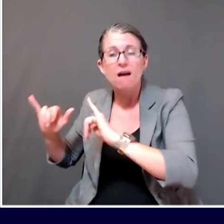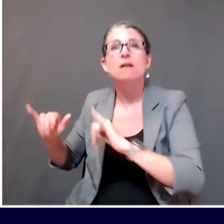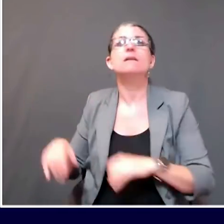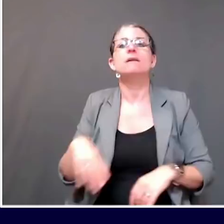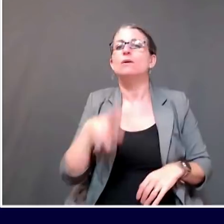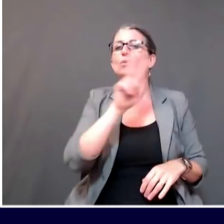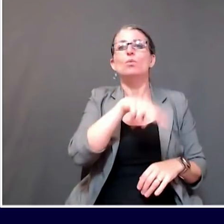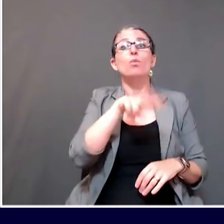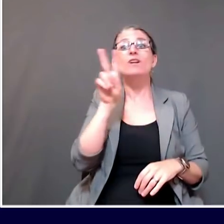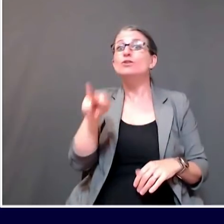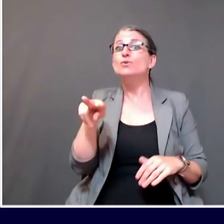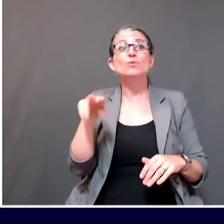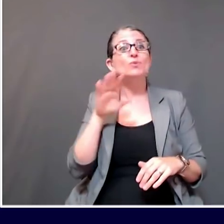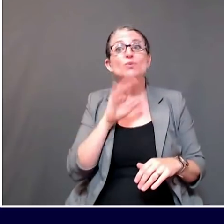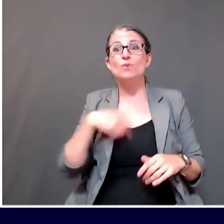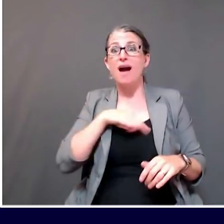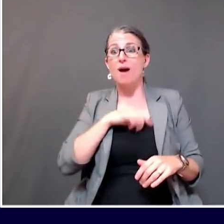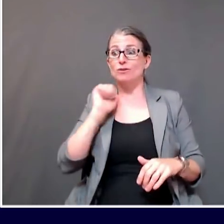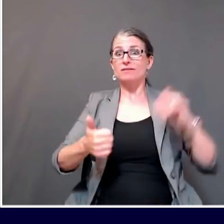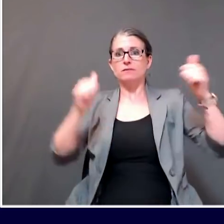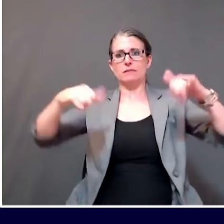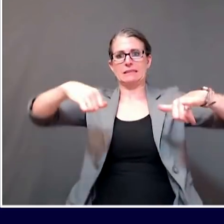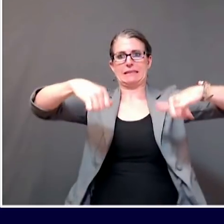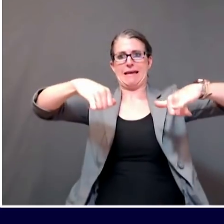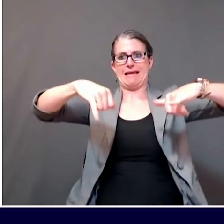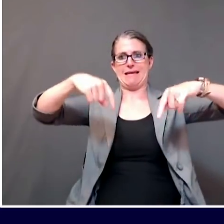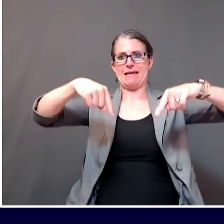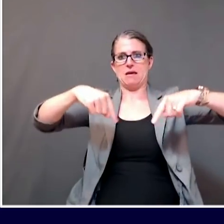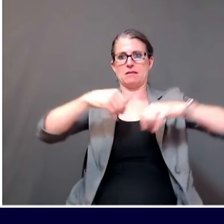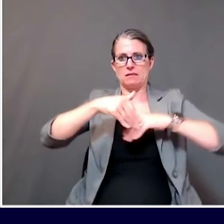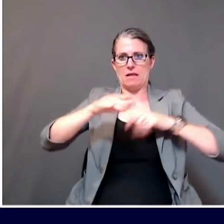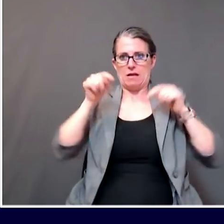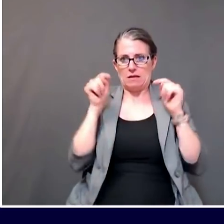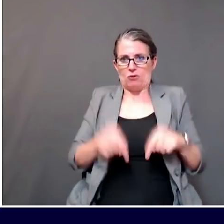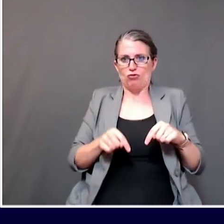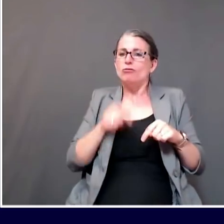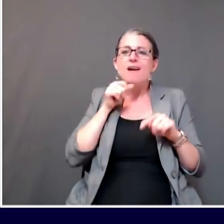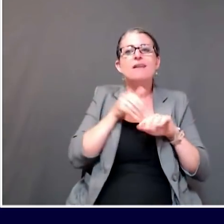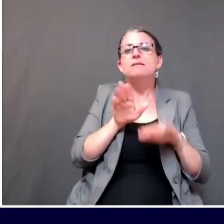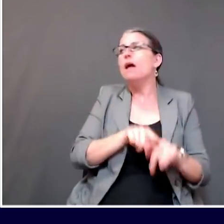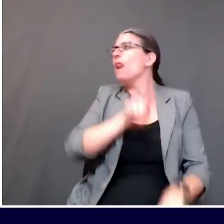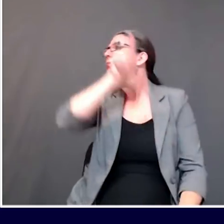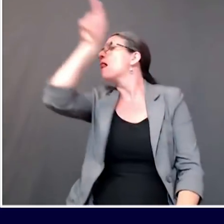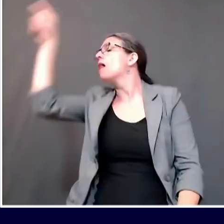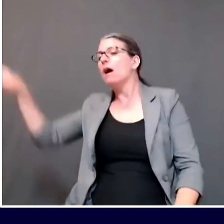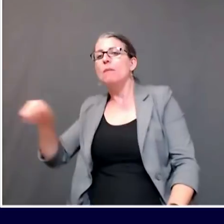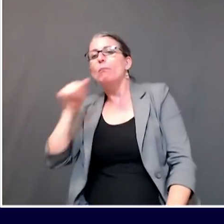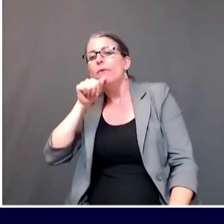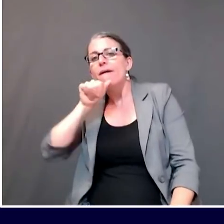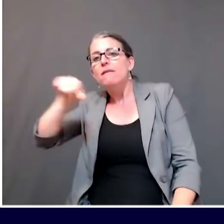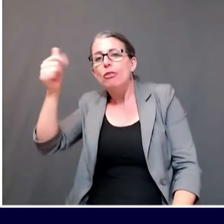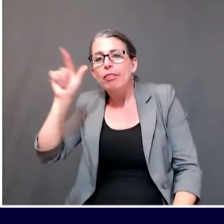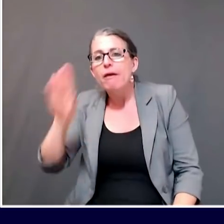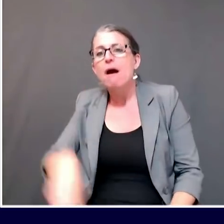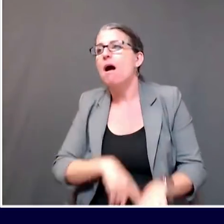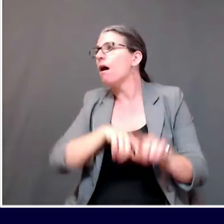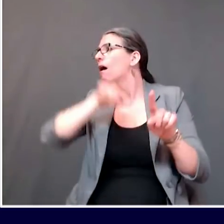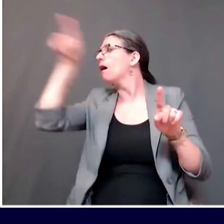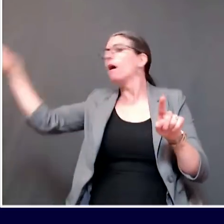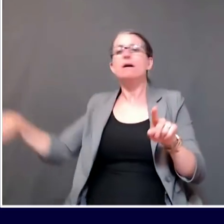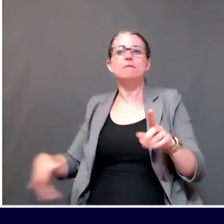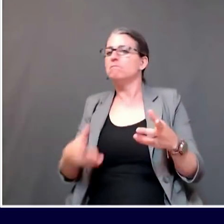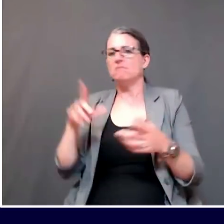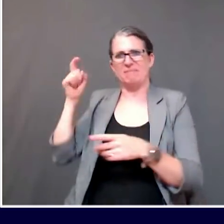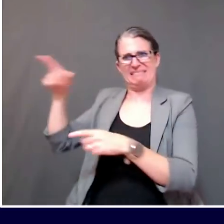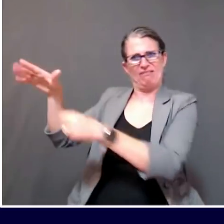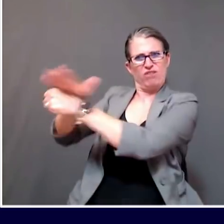stay in the state, and we're hopeful that that means a speedy turnaround for those results for people who are waiting for them. And lastly, they